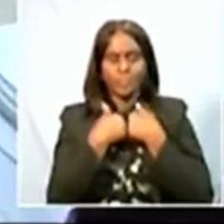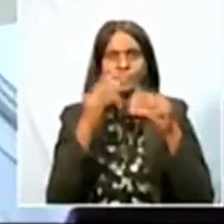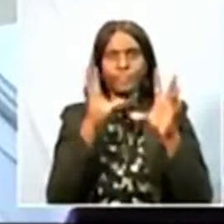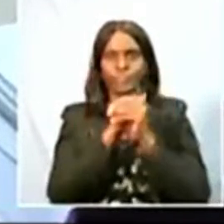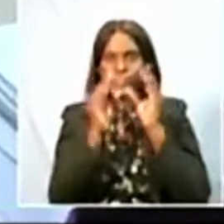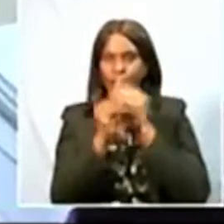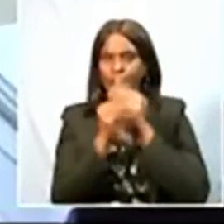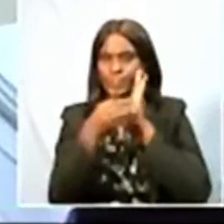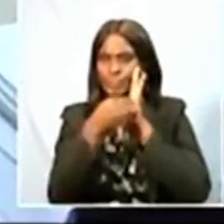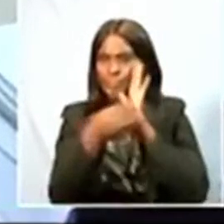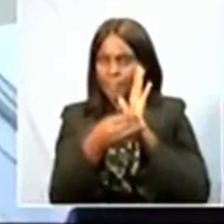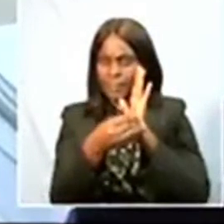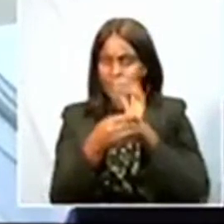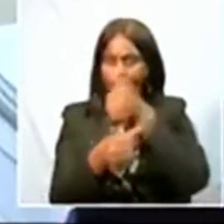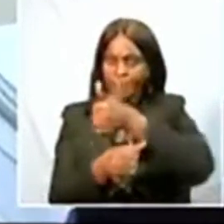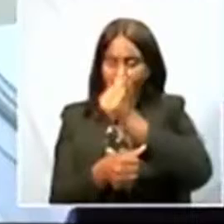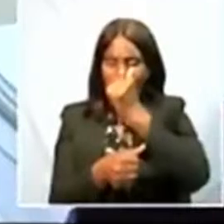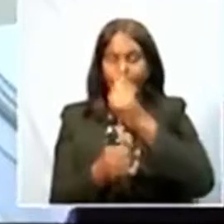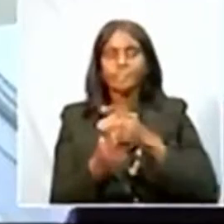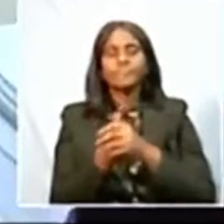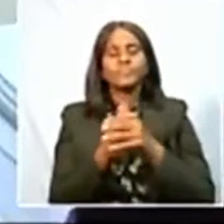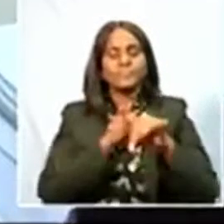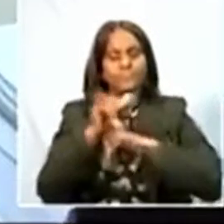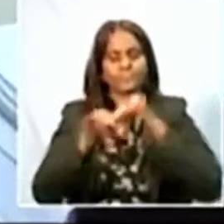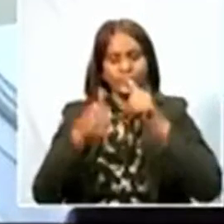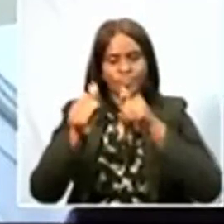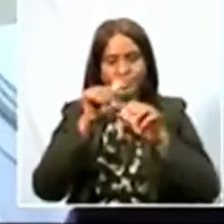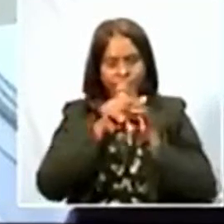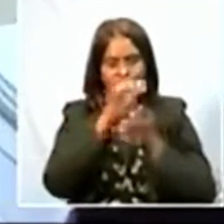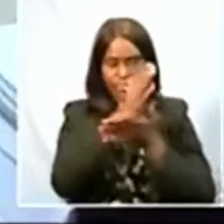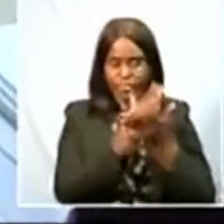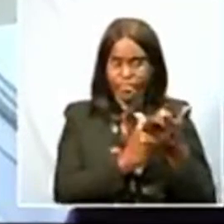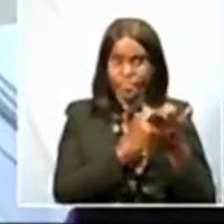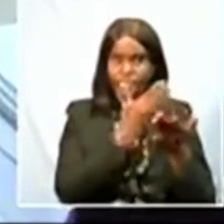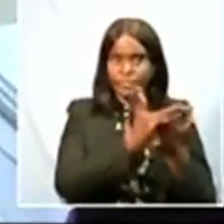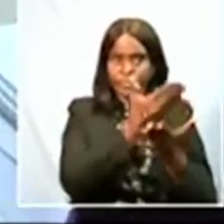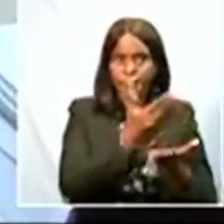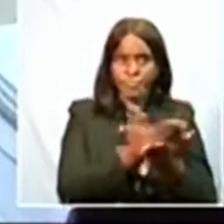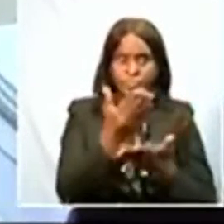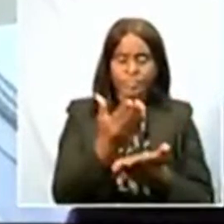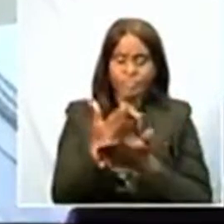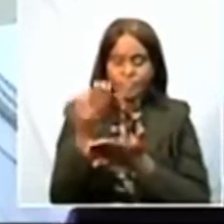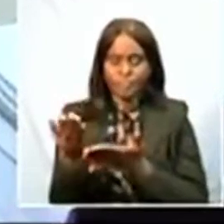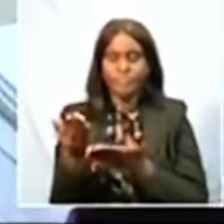misguided himself on certain procurement